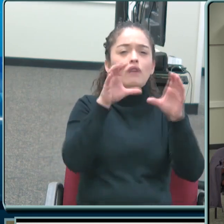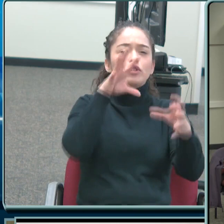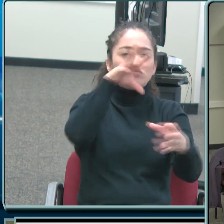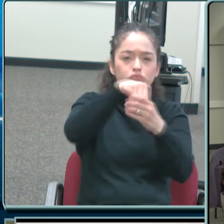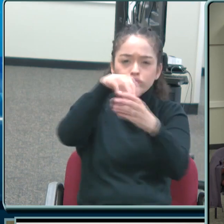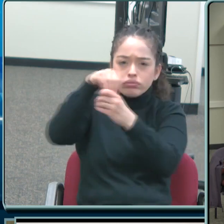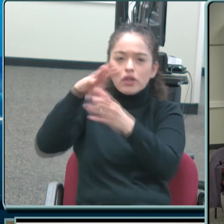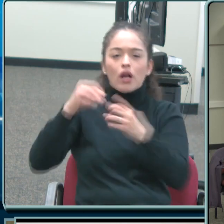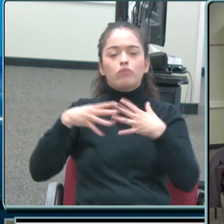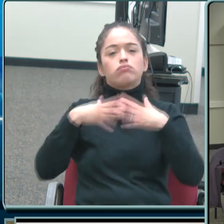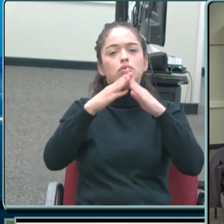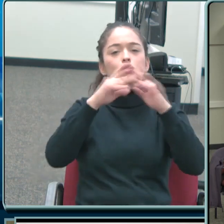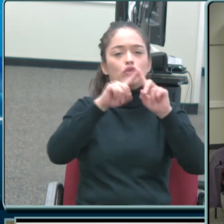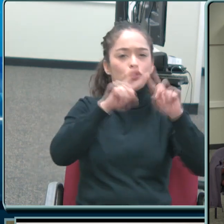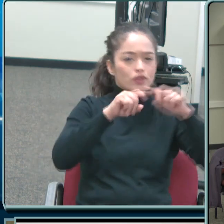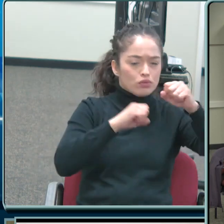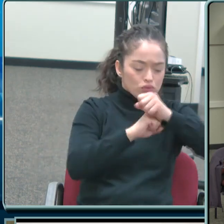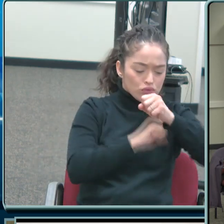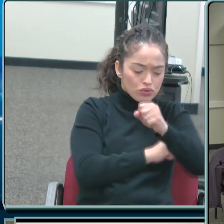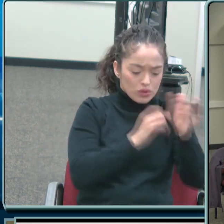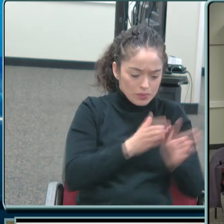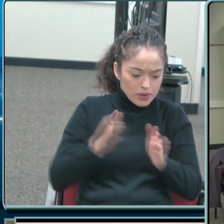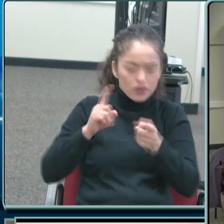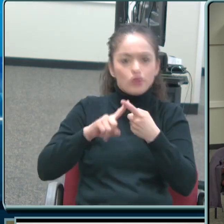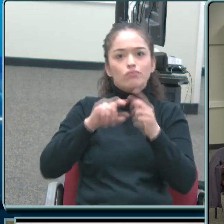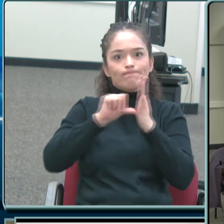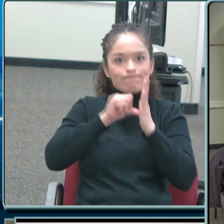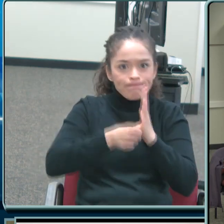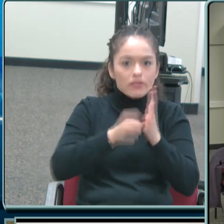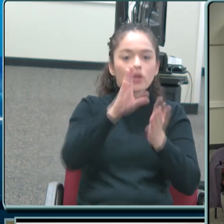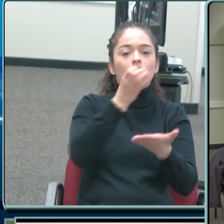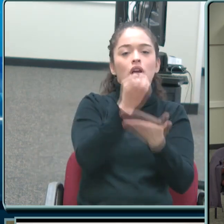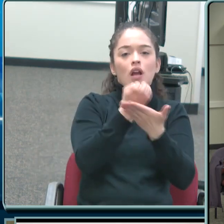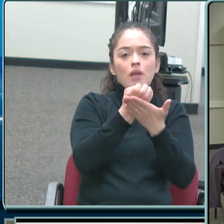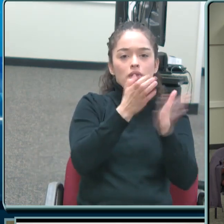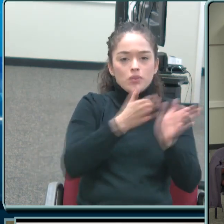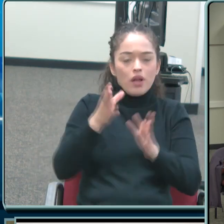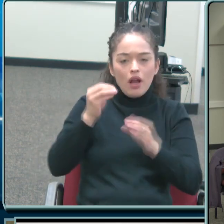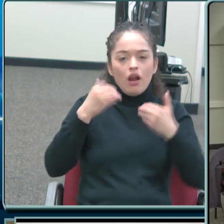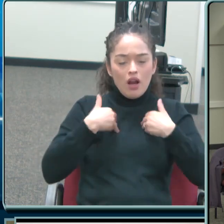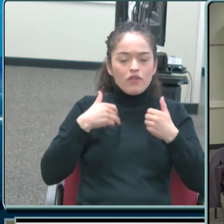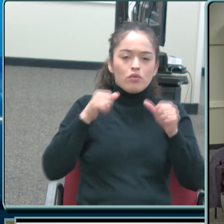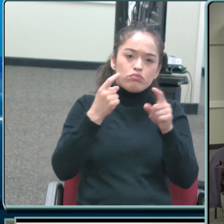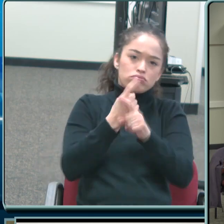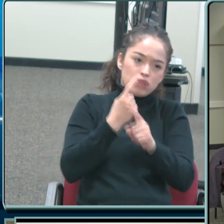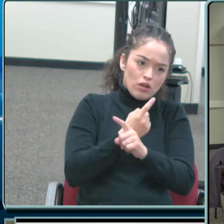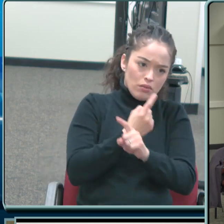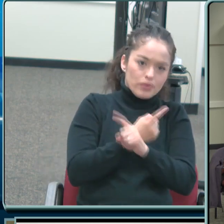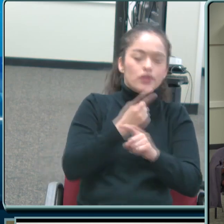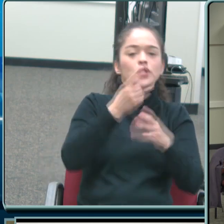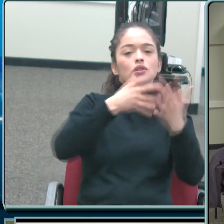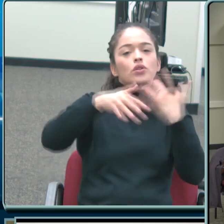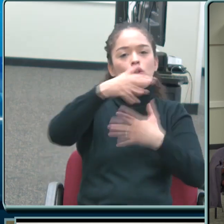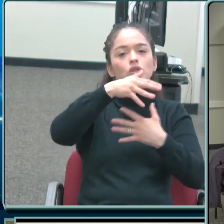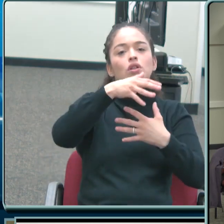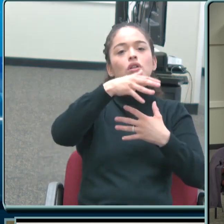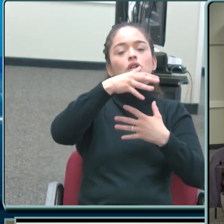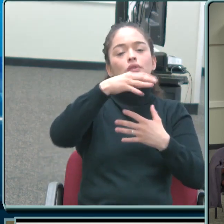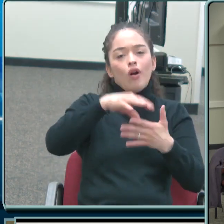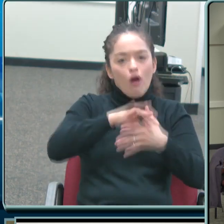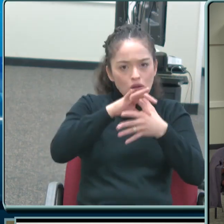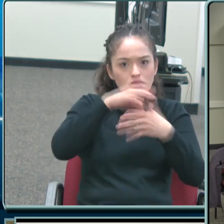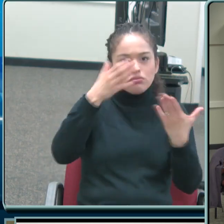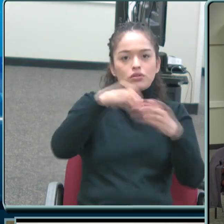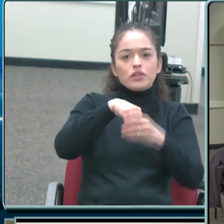and implementing strategies to enhance economic stability and promote healthy social and community contexts in the Fountain Valley region.